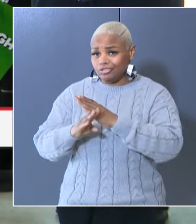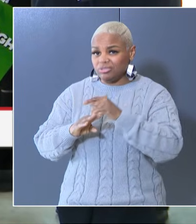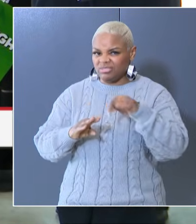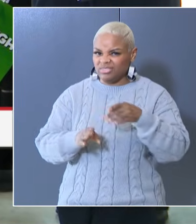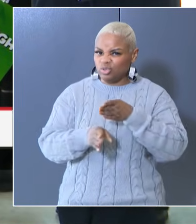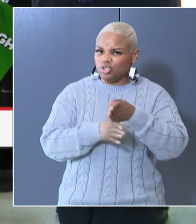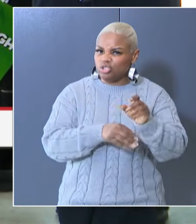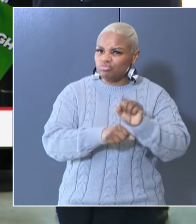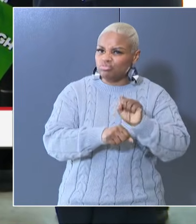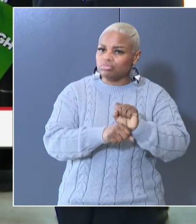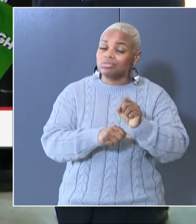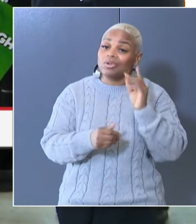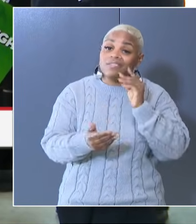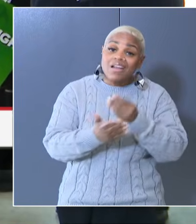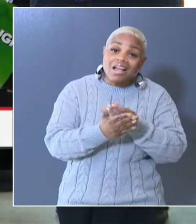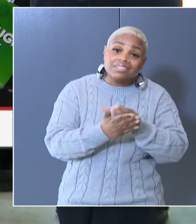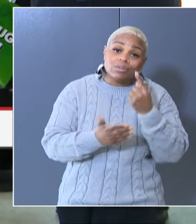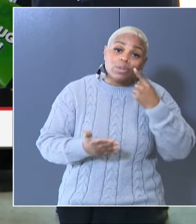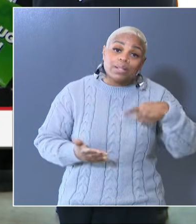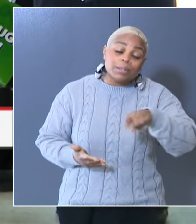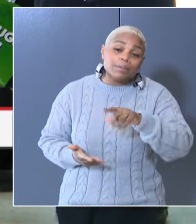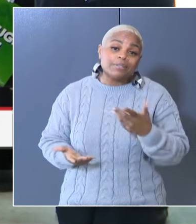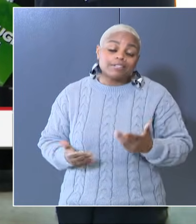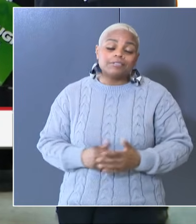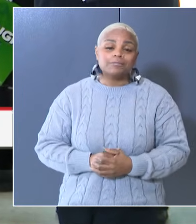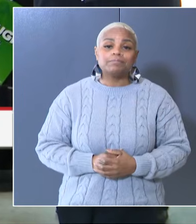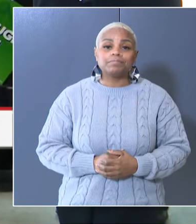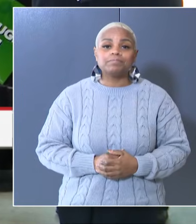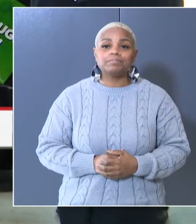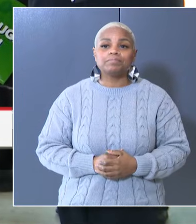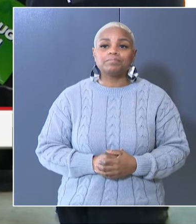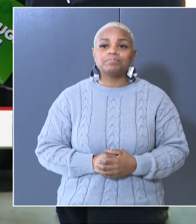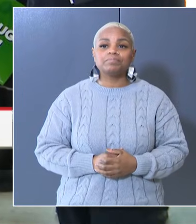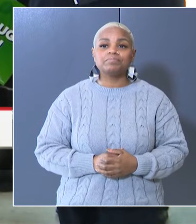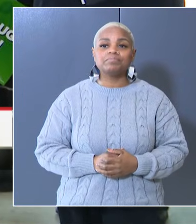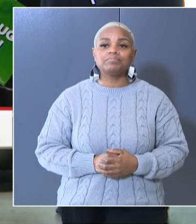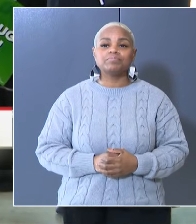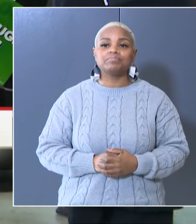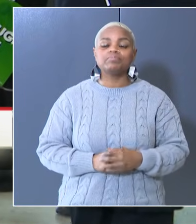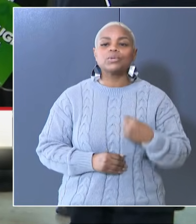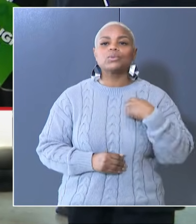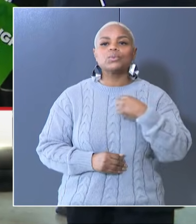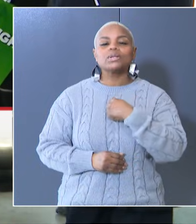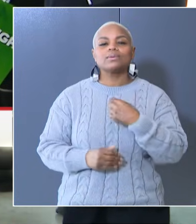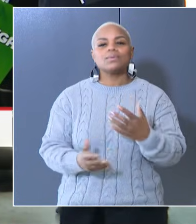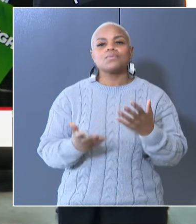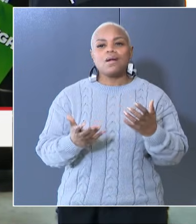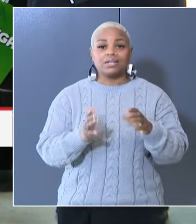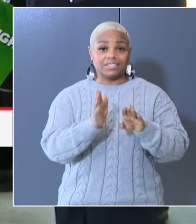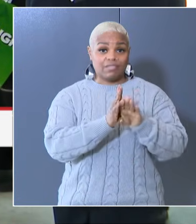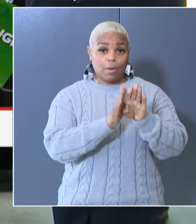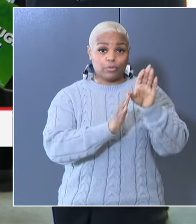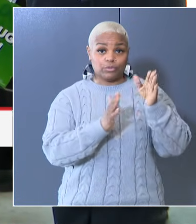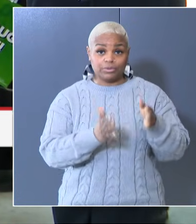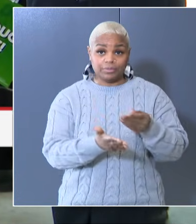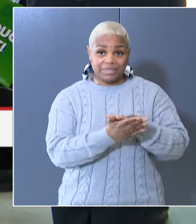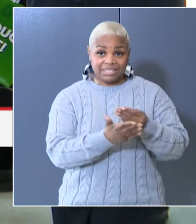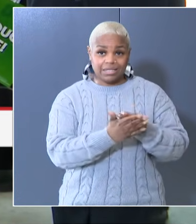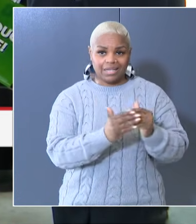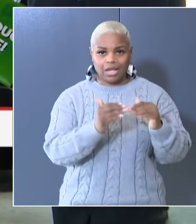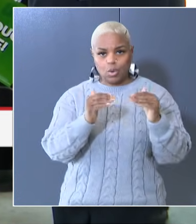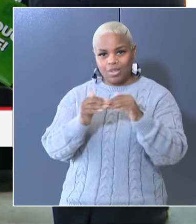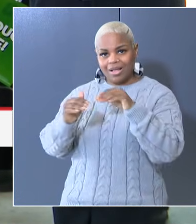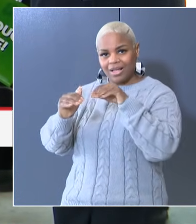Housing Equitable Access for Developers Fund, which I head, we affectionately refer to it by its acronym